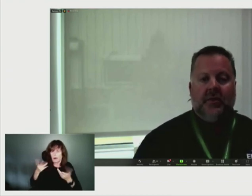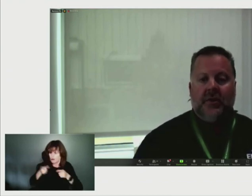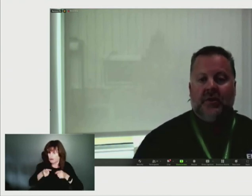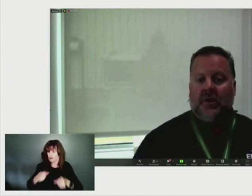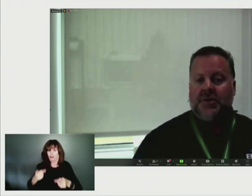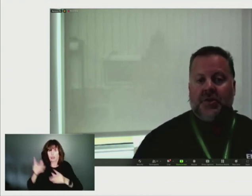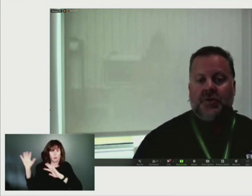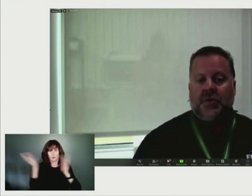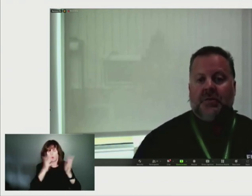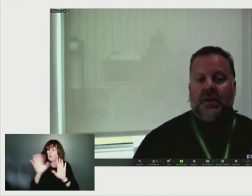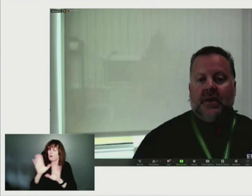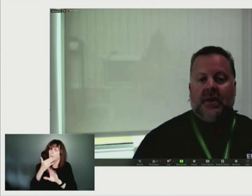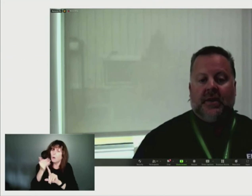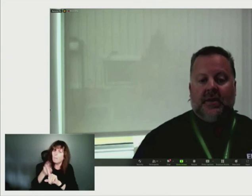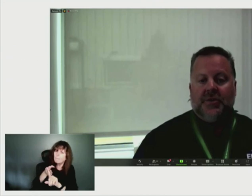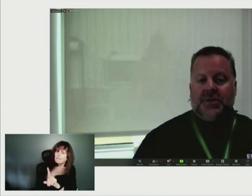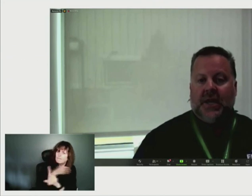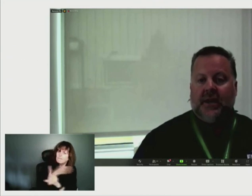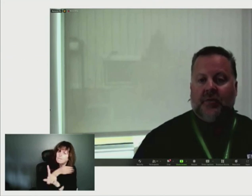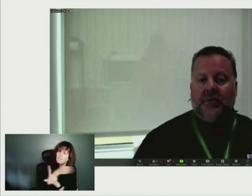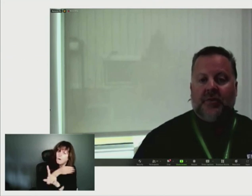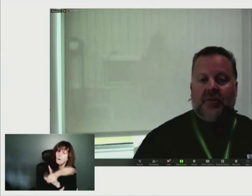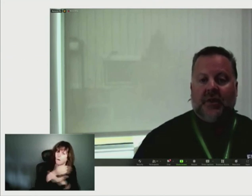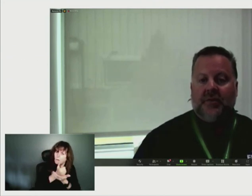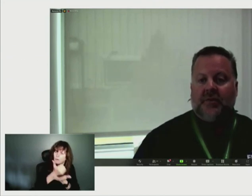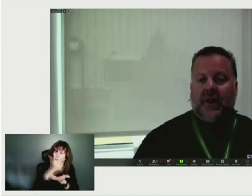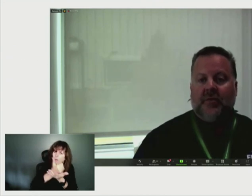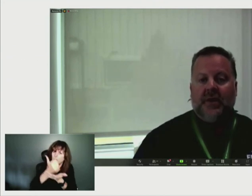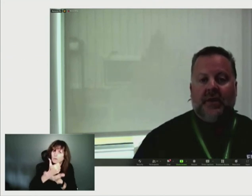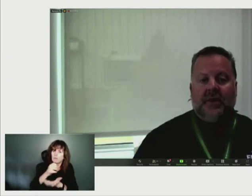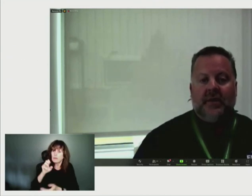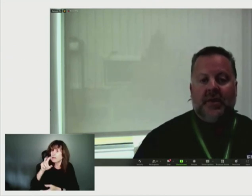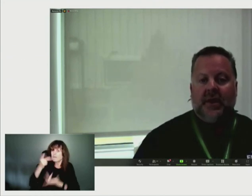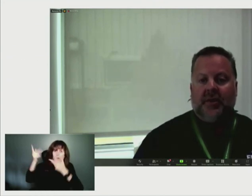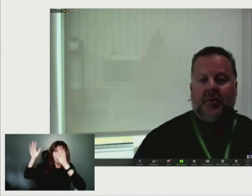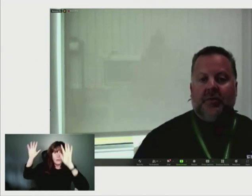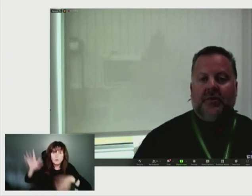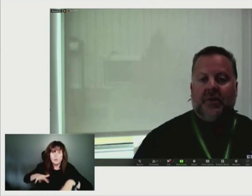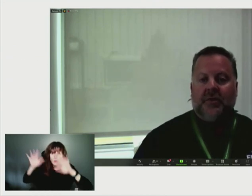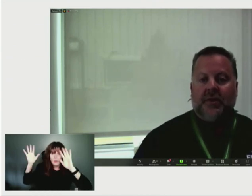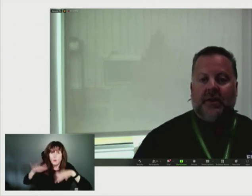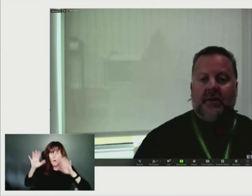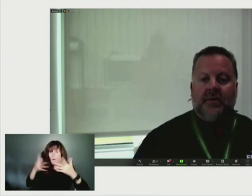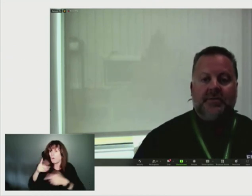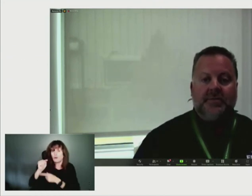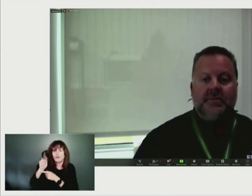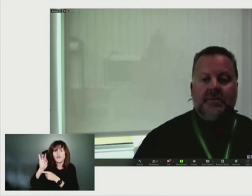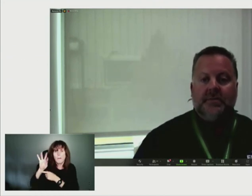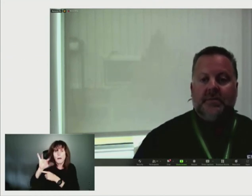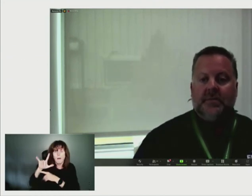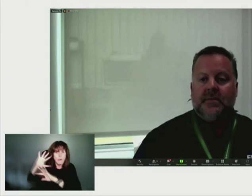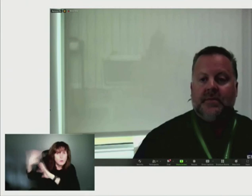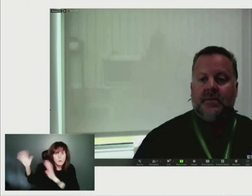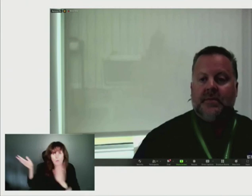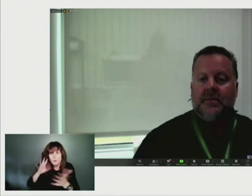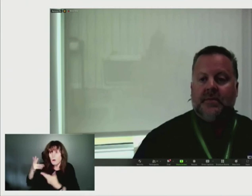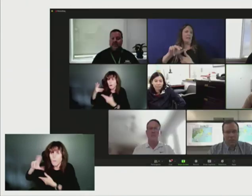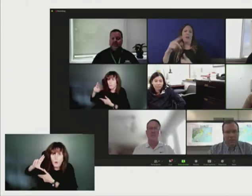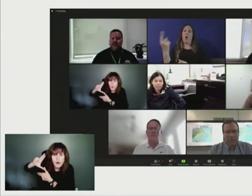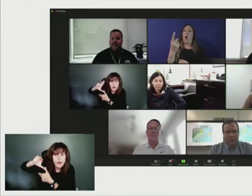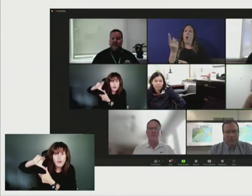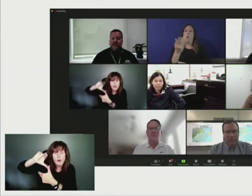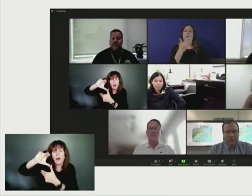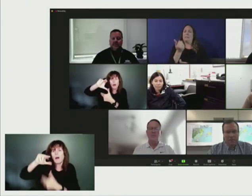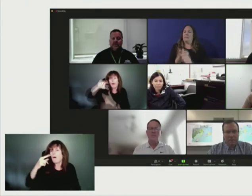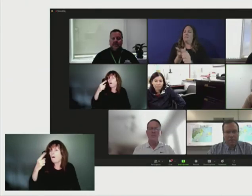hurricane or even a large snowstorm. You're just adding risk to yourselves and your family and being on the roads during that time. Okay,